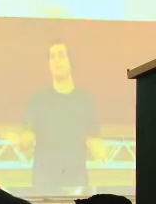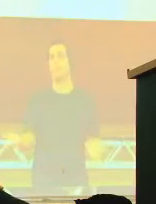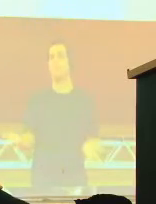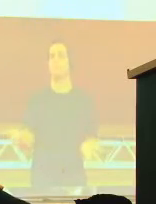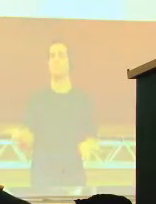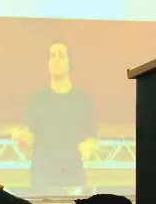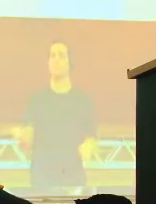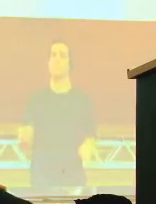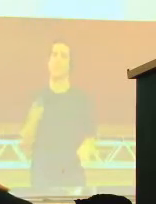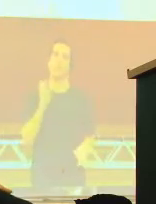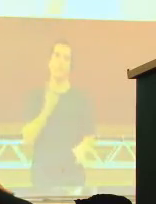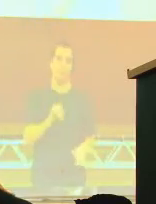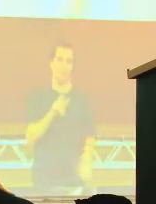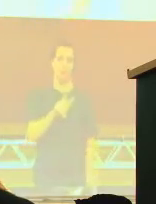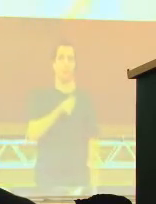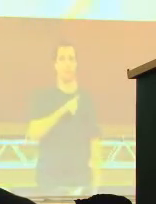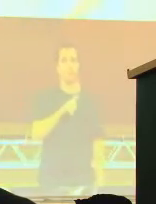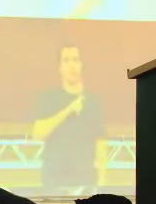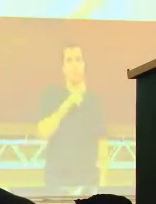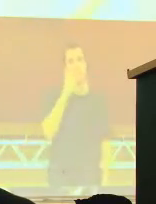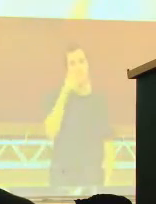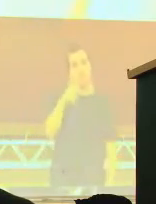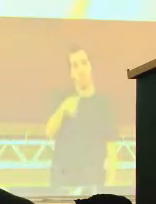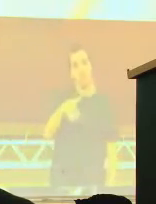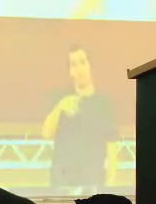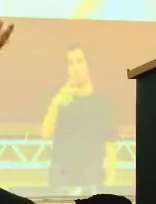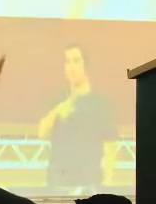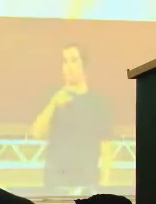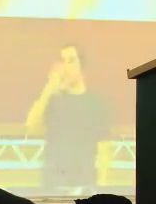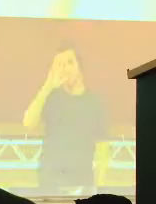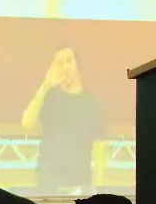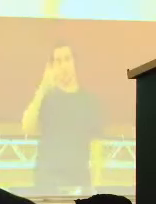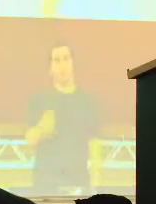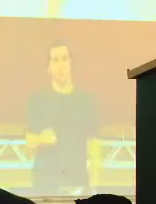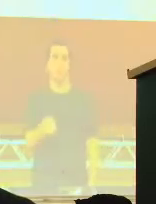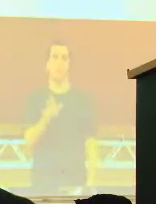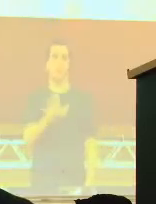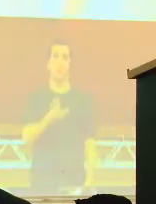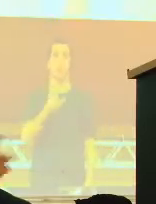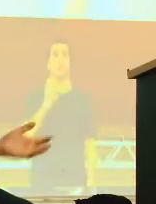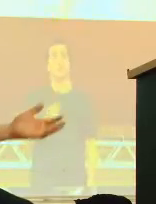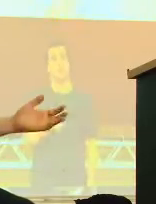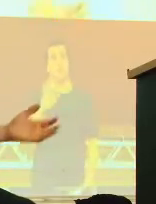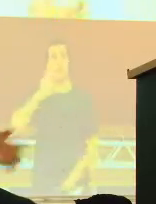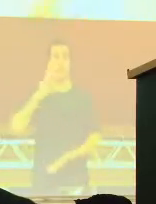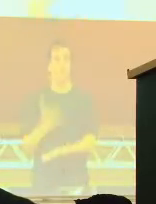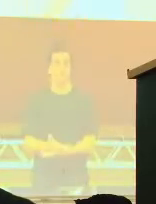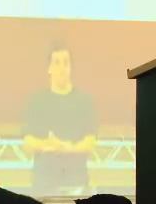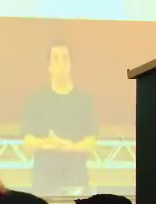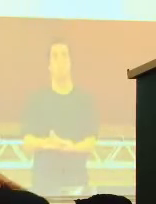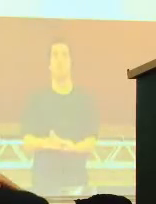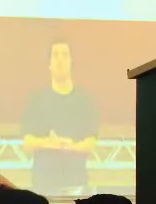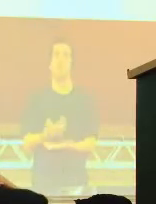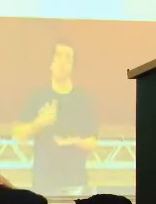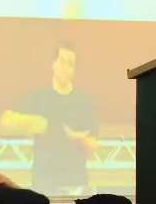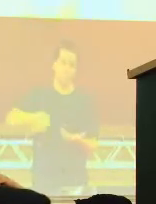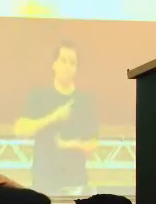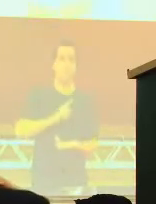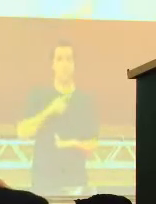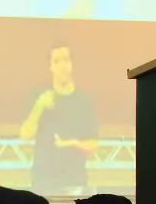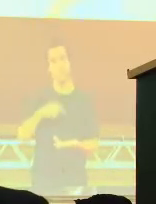decisions, and people, if they are trustworthy, people might trust their decisions. This is normal, and it's